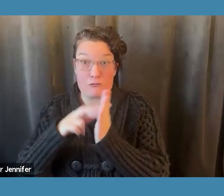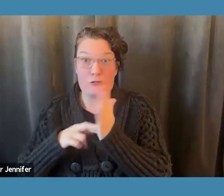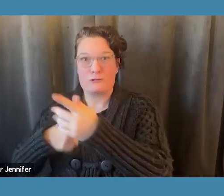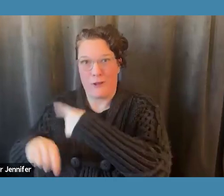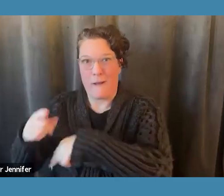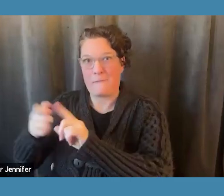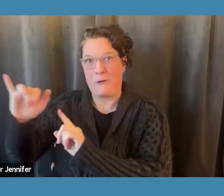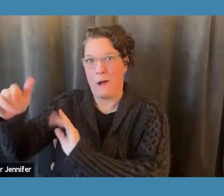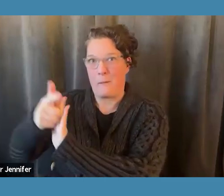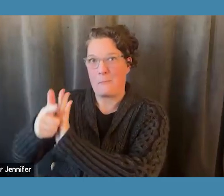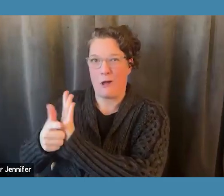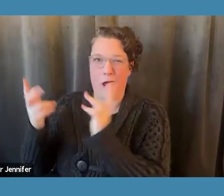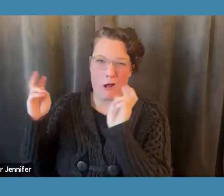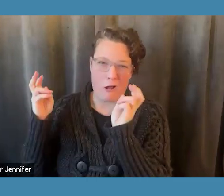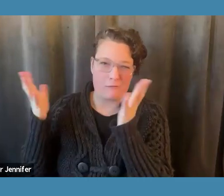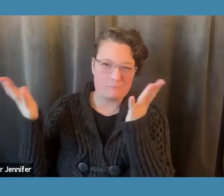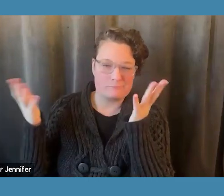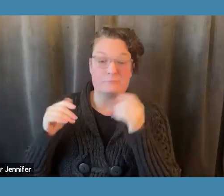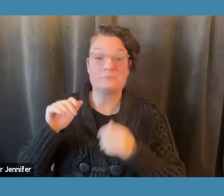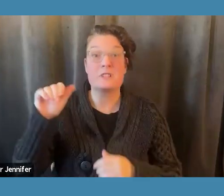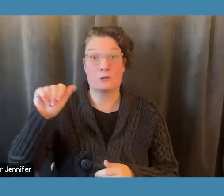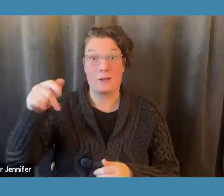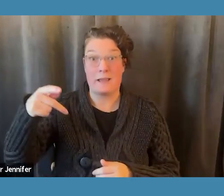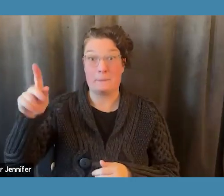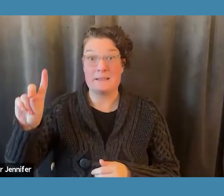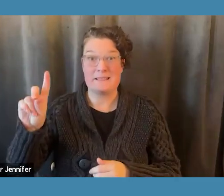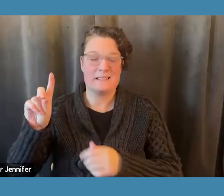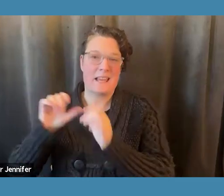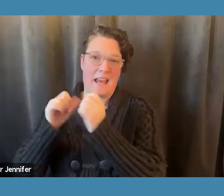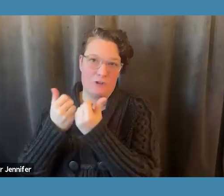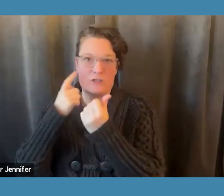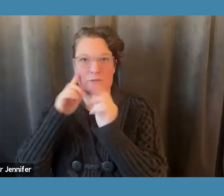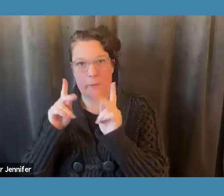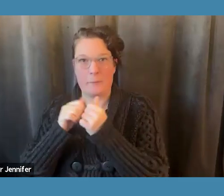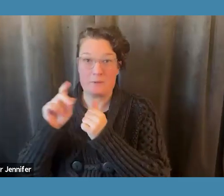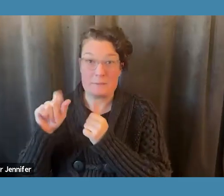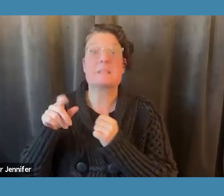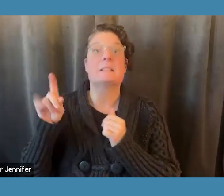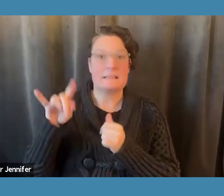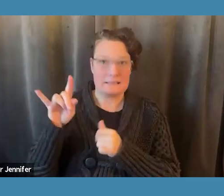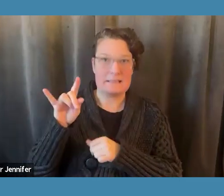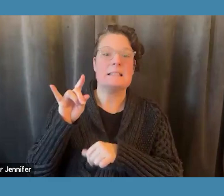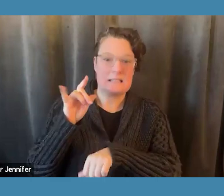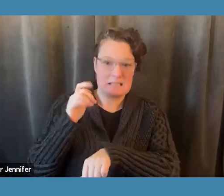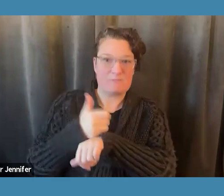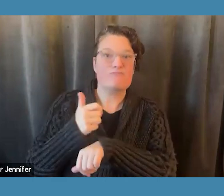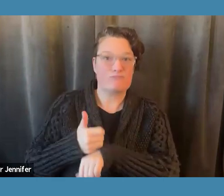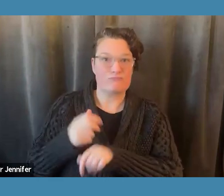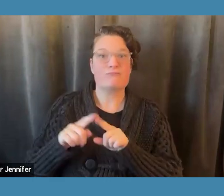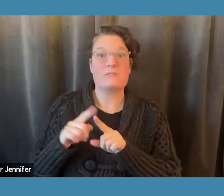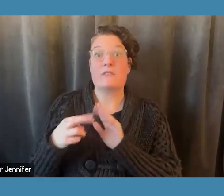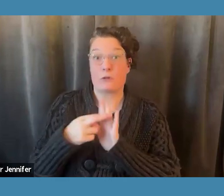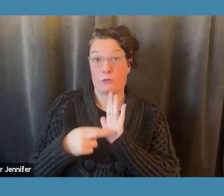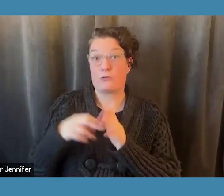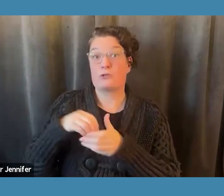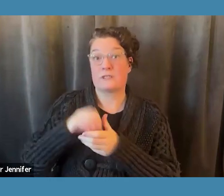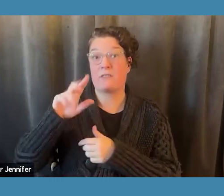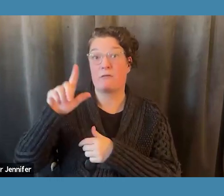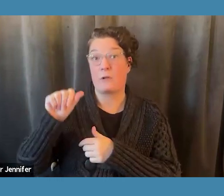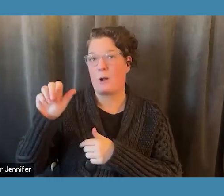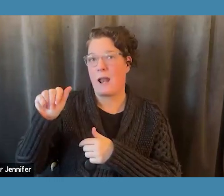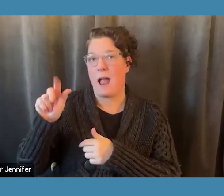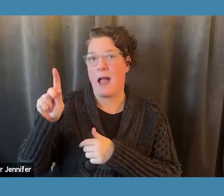393. So APD has created rules in our Florida Administrative Code that provide additional detail